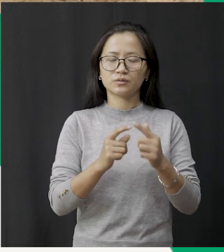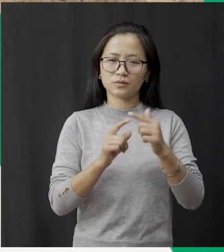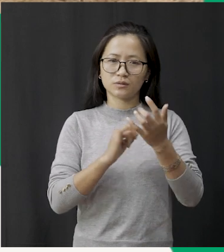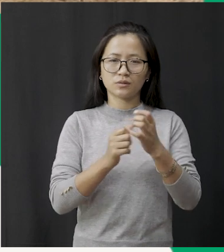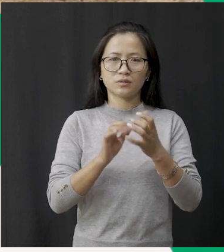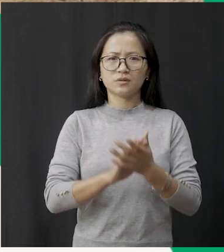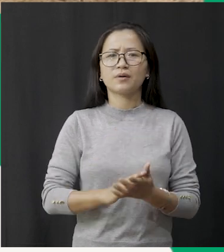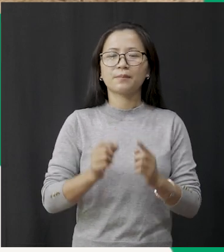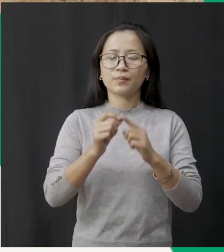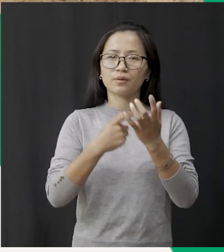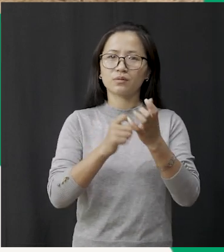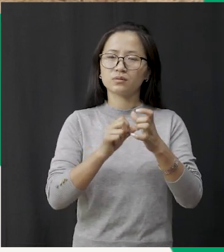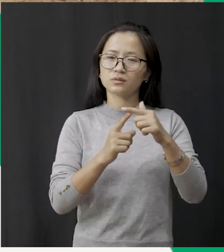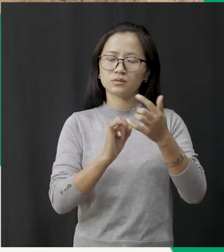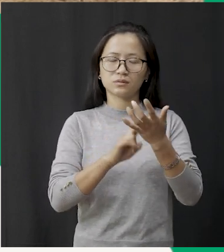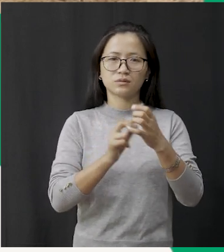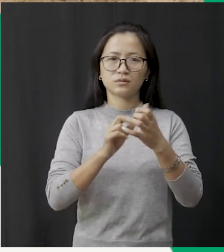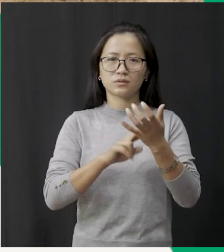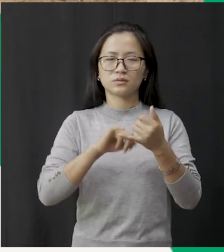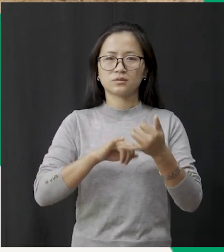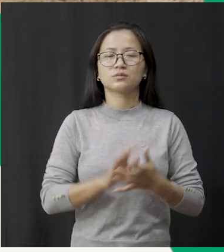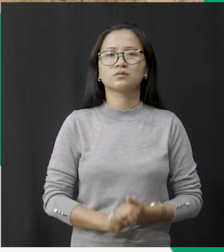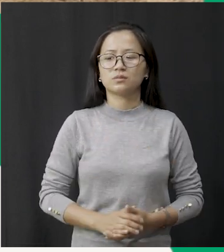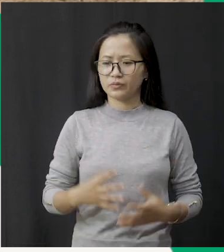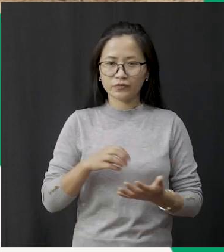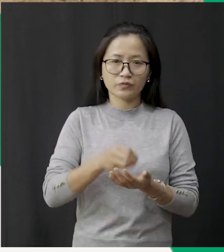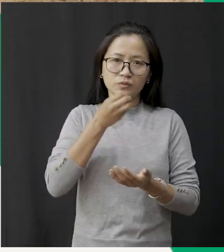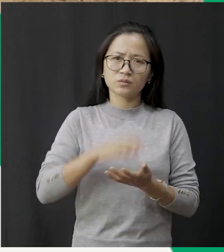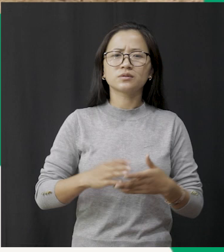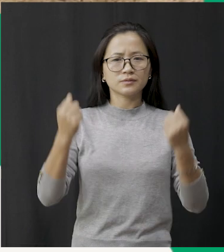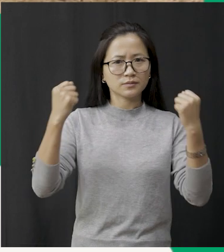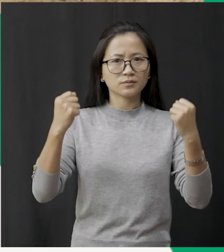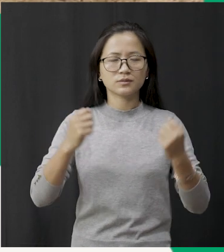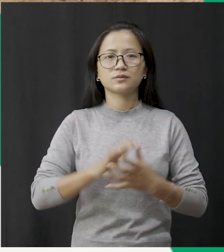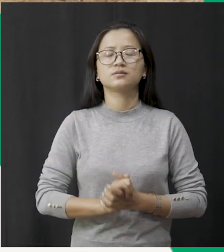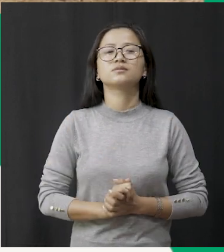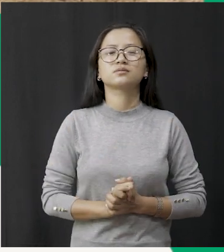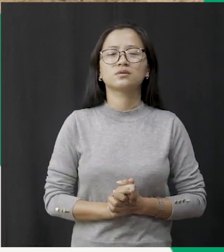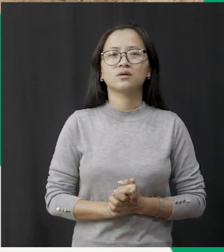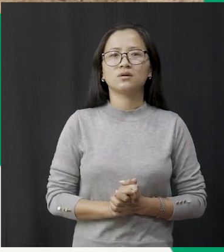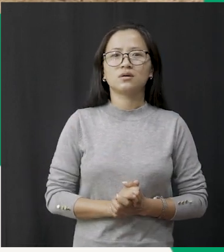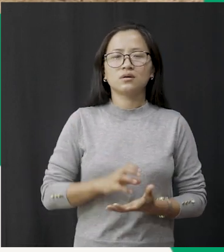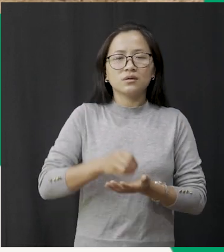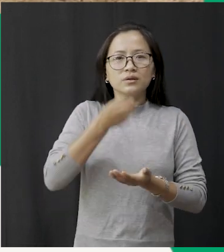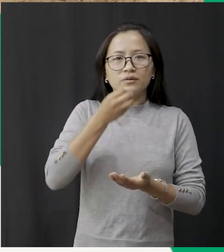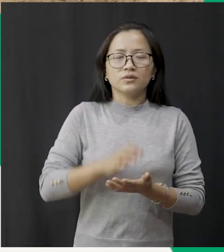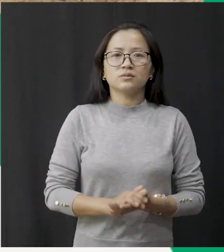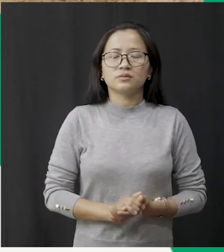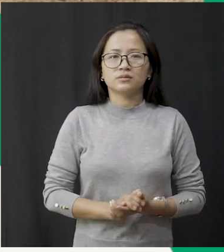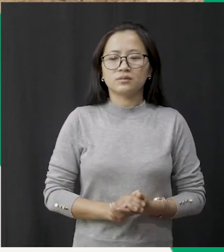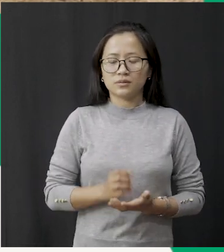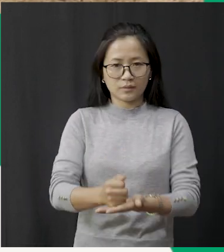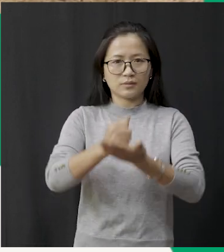gives us proteins. From food, we get strength. Okay? So students, we eat food because